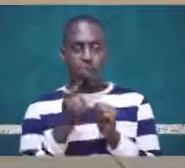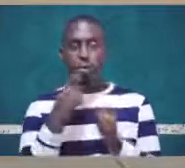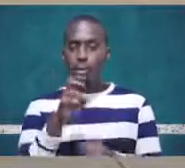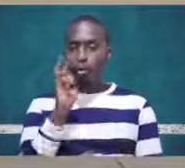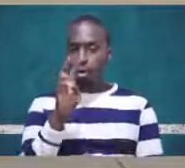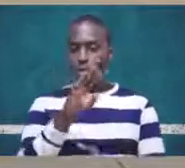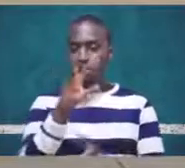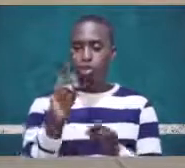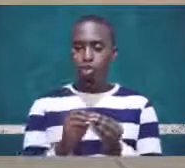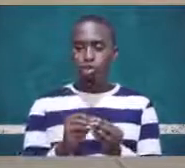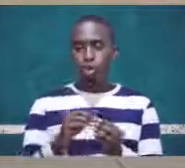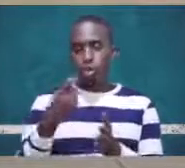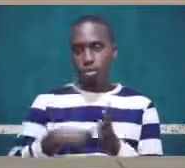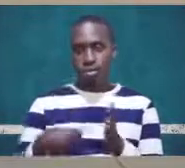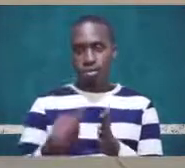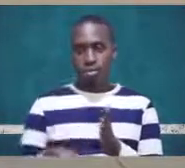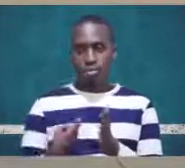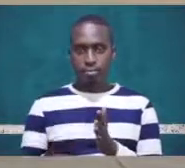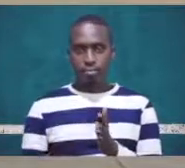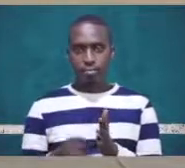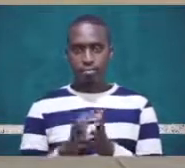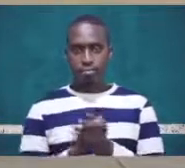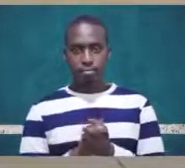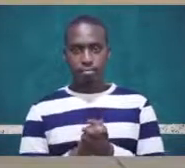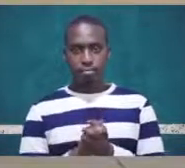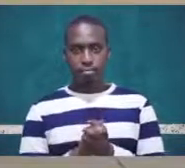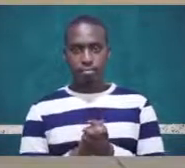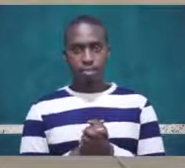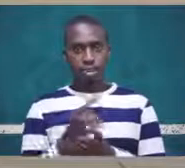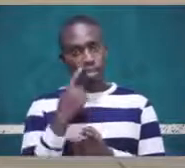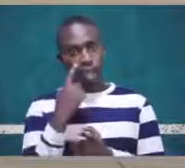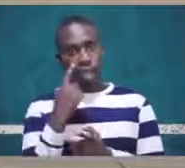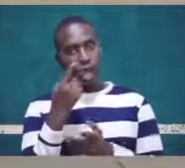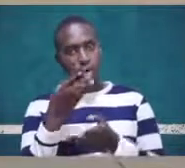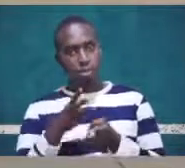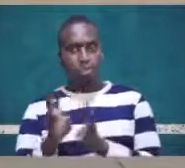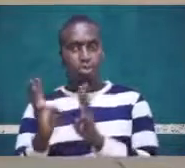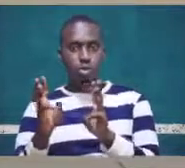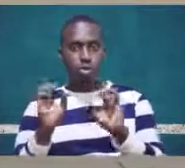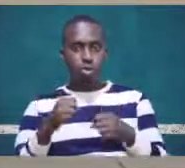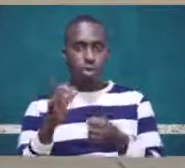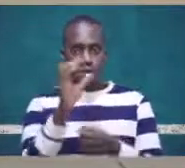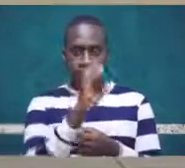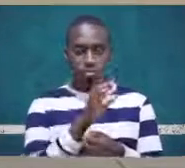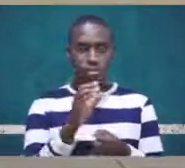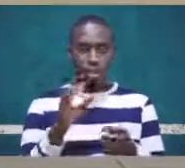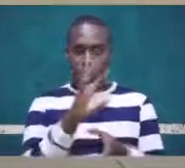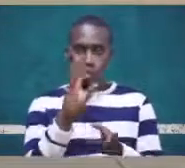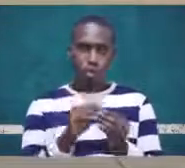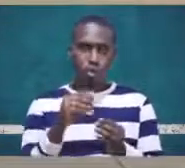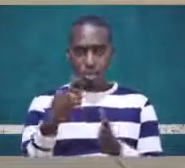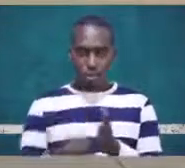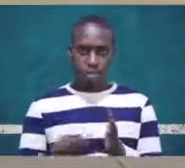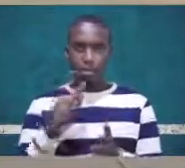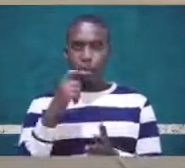at the total tax. When you look at the total tax, there is also the way you can calculate the total tax. We need to